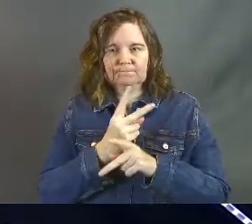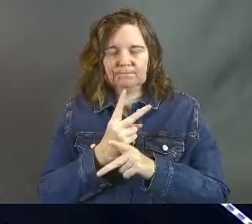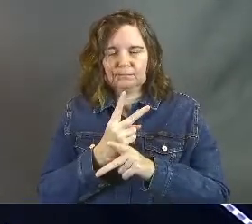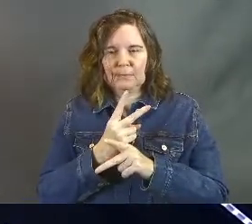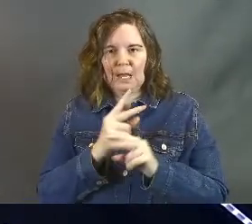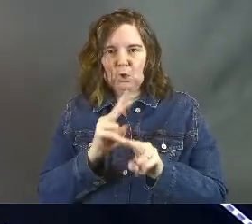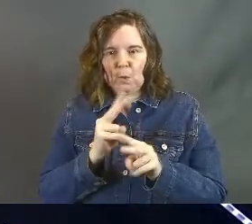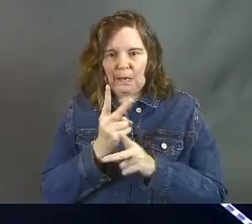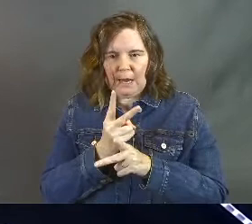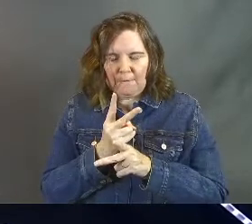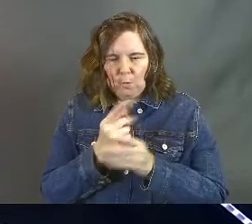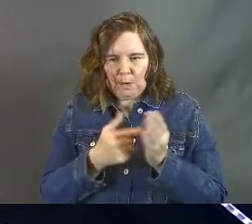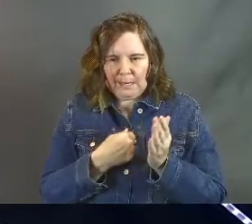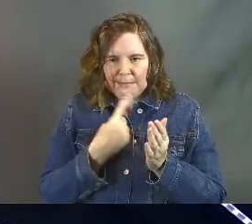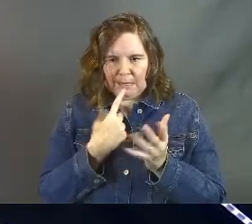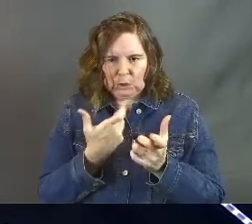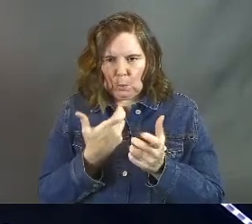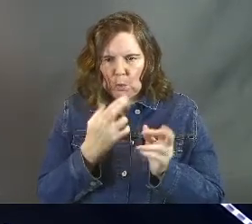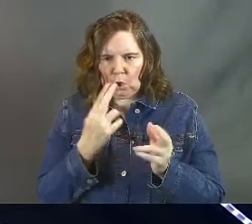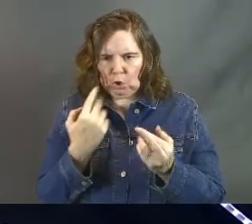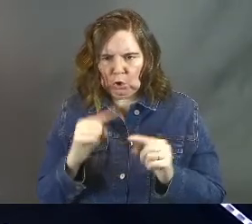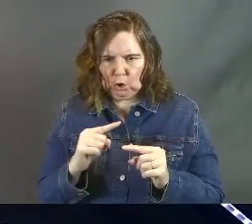and you're watching so carefully what you say.